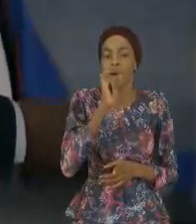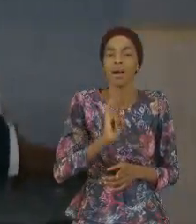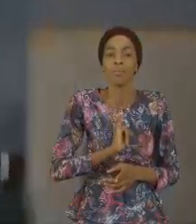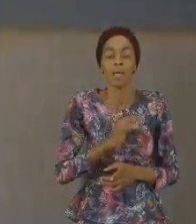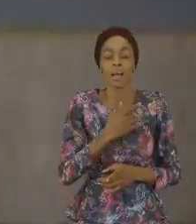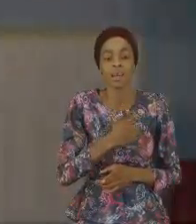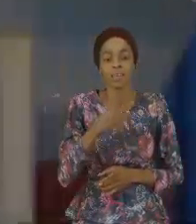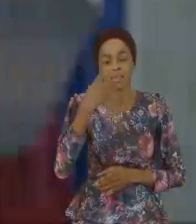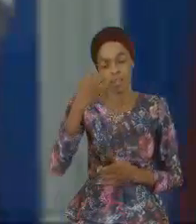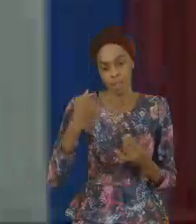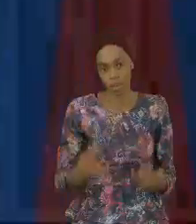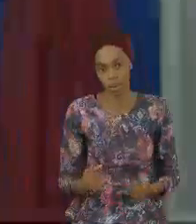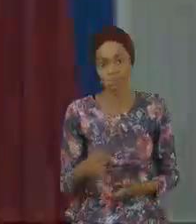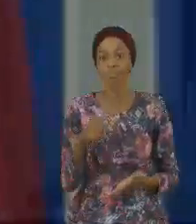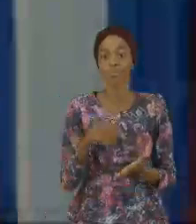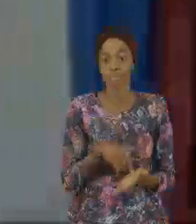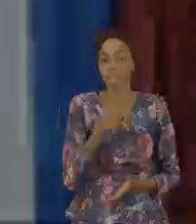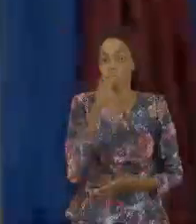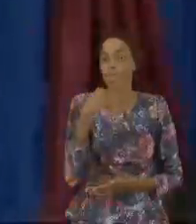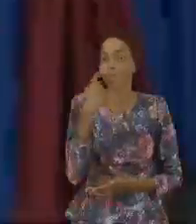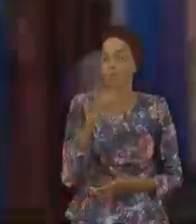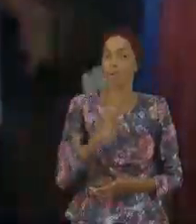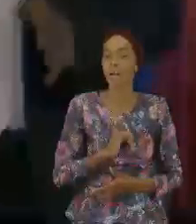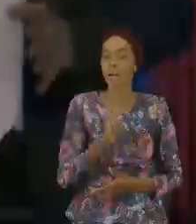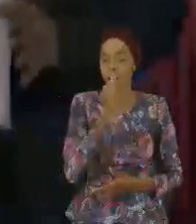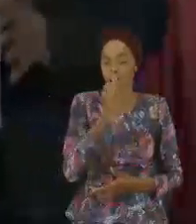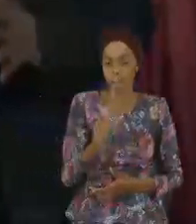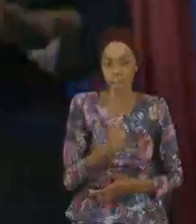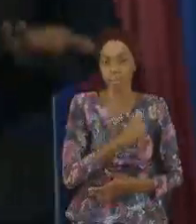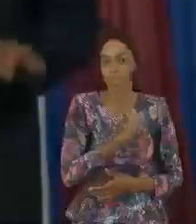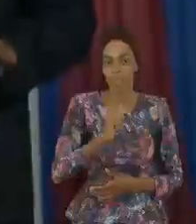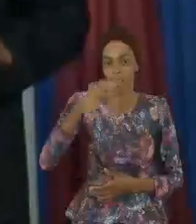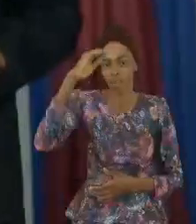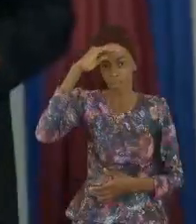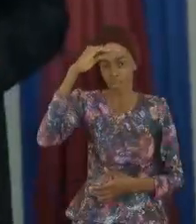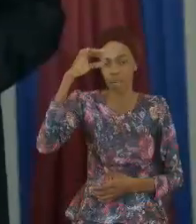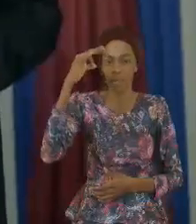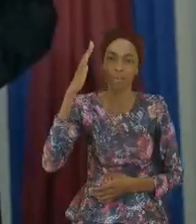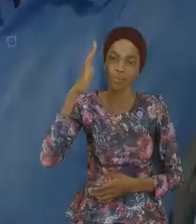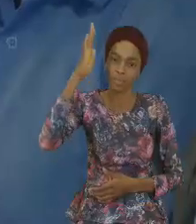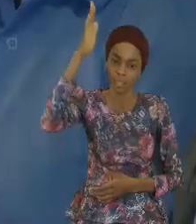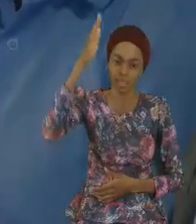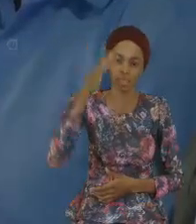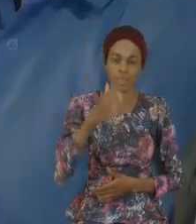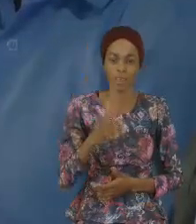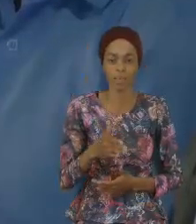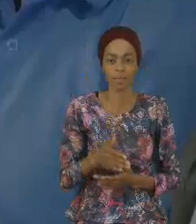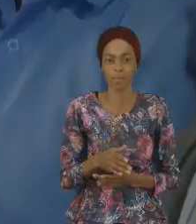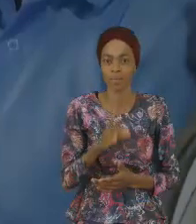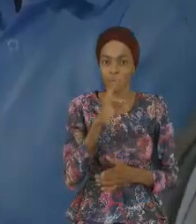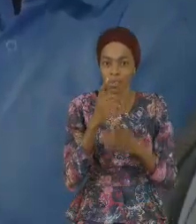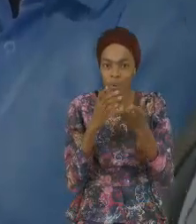now, this is who I am, a man of destiny. You see in the